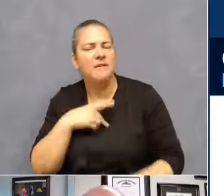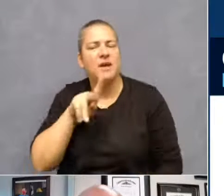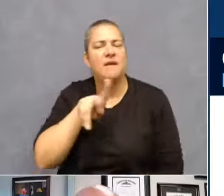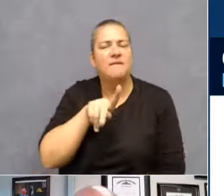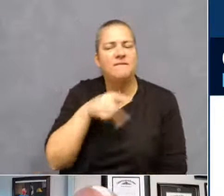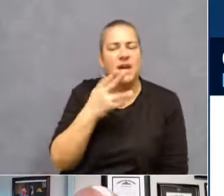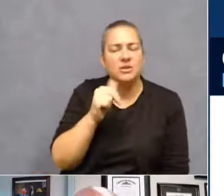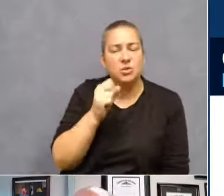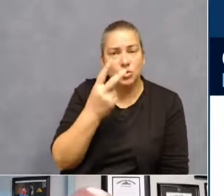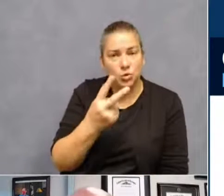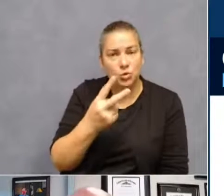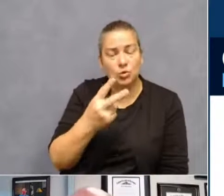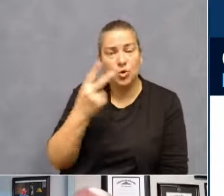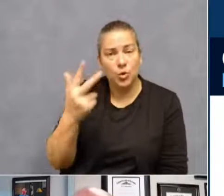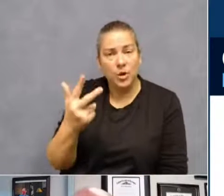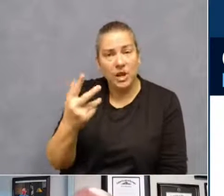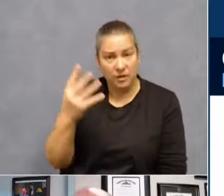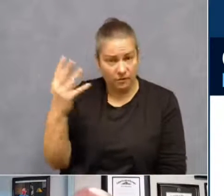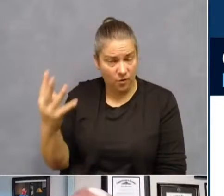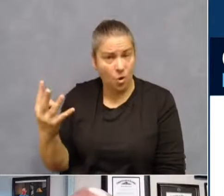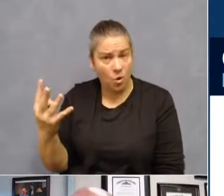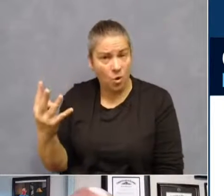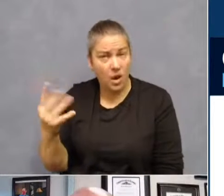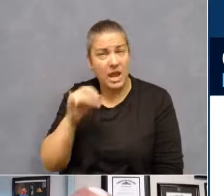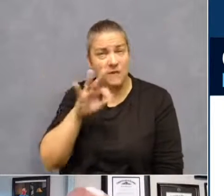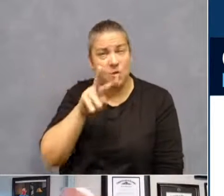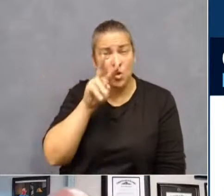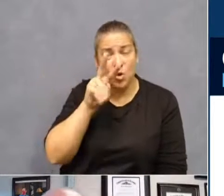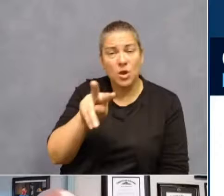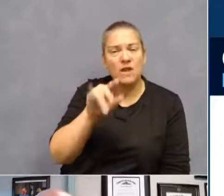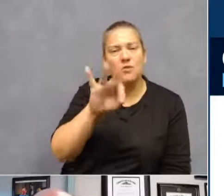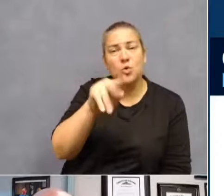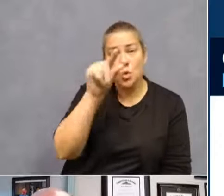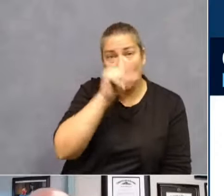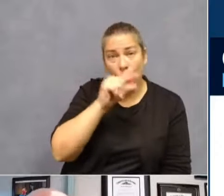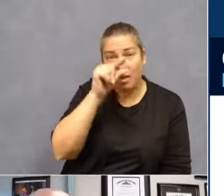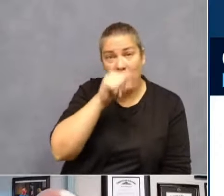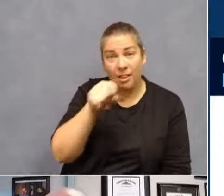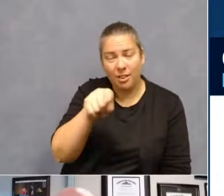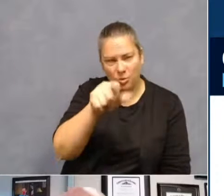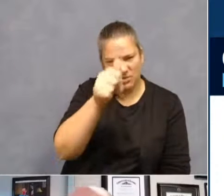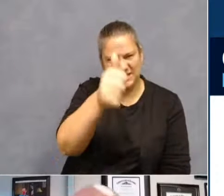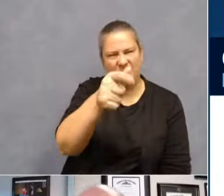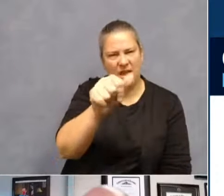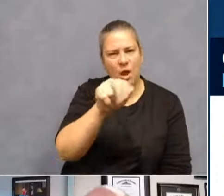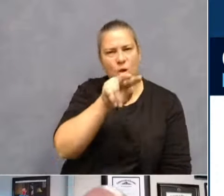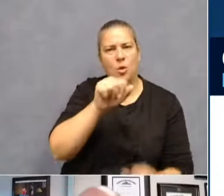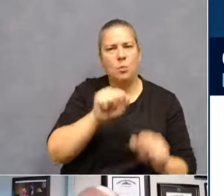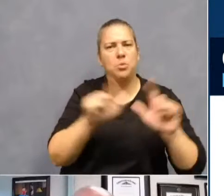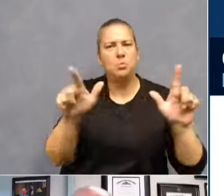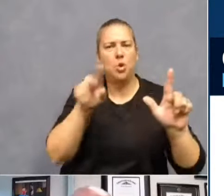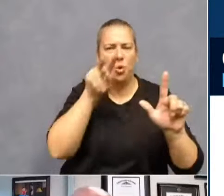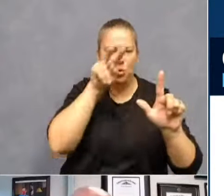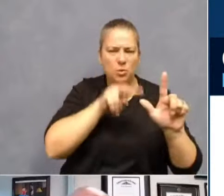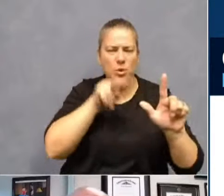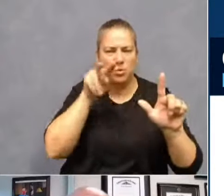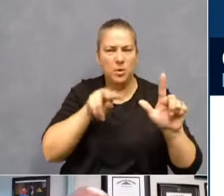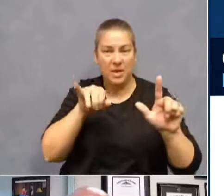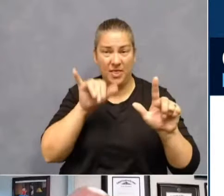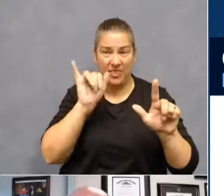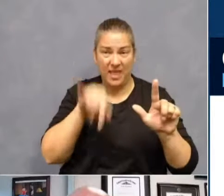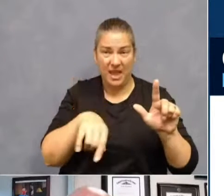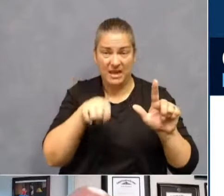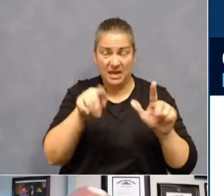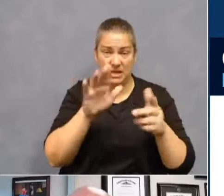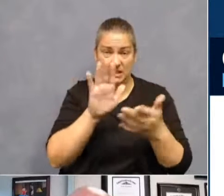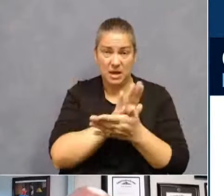these slides, if you were to Google these things, you could view these documents yourself. This one, for example, is a few hundred pages long. So there's a lot